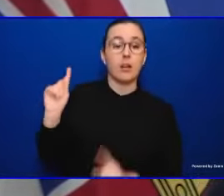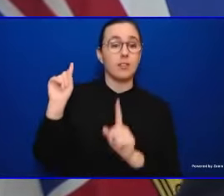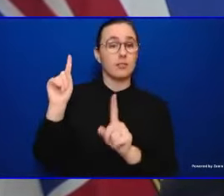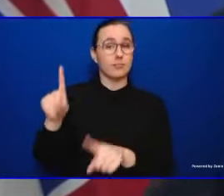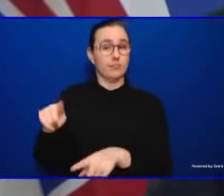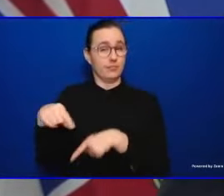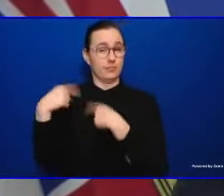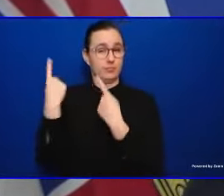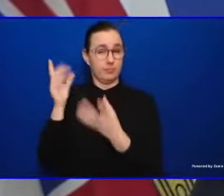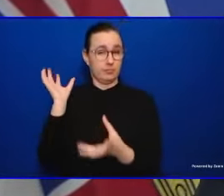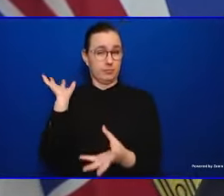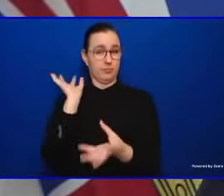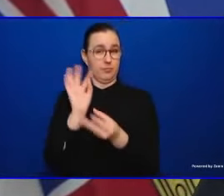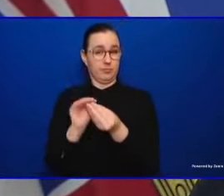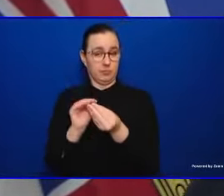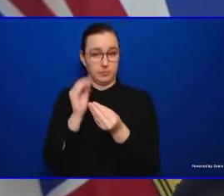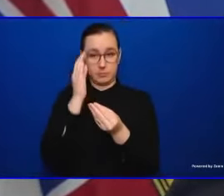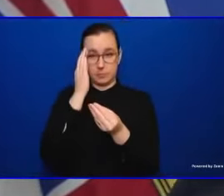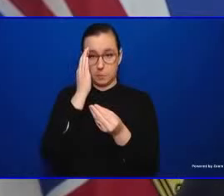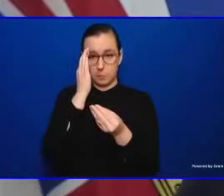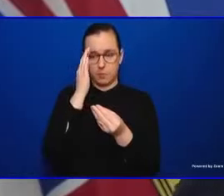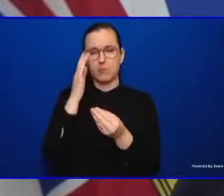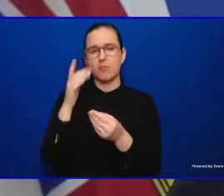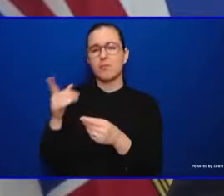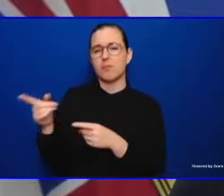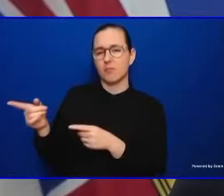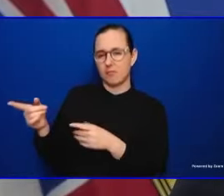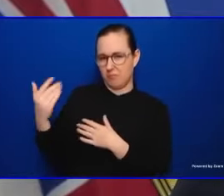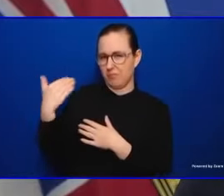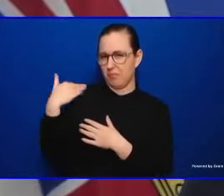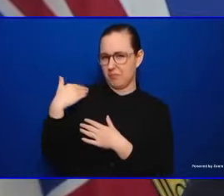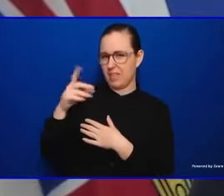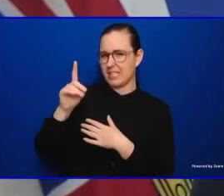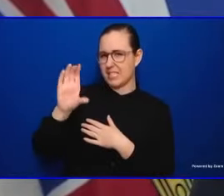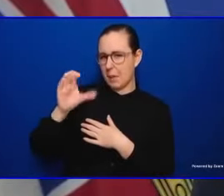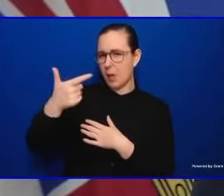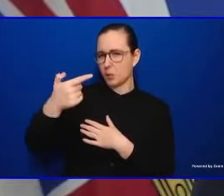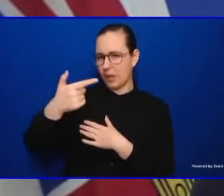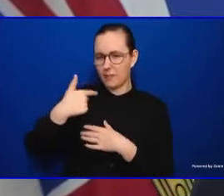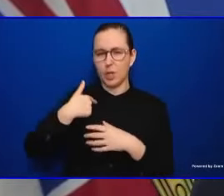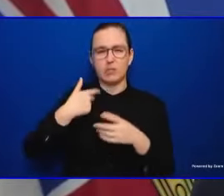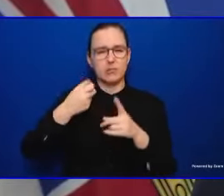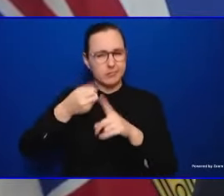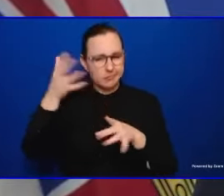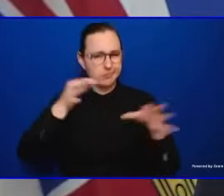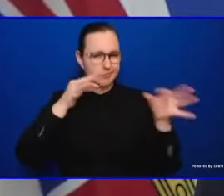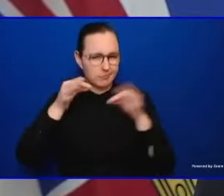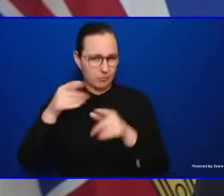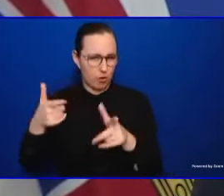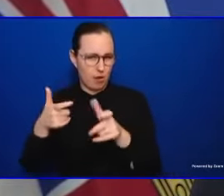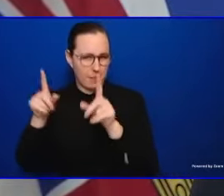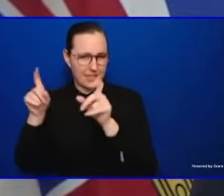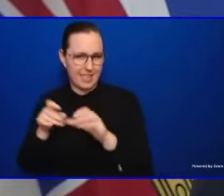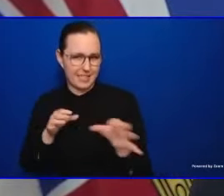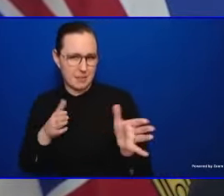in detail on December the 21st when we laid out our rapid test plan, BC has received